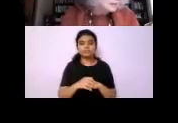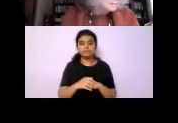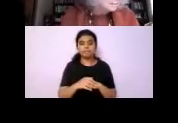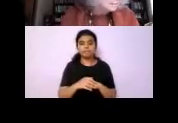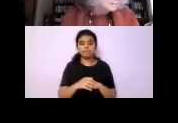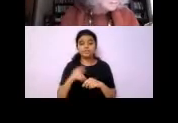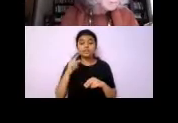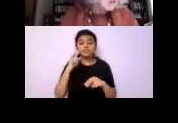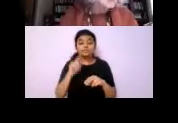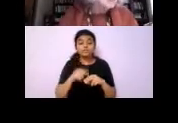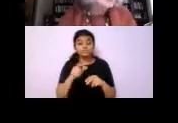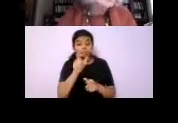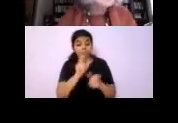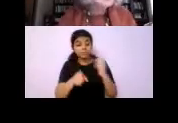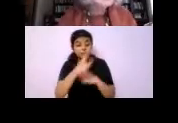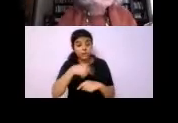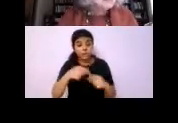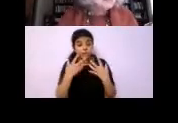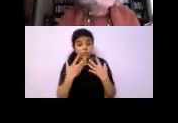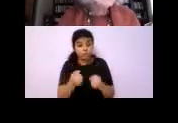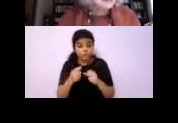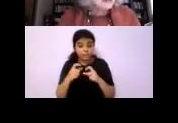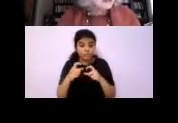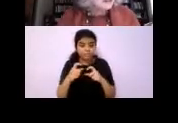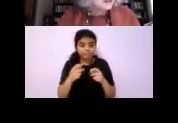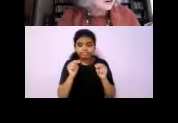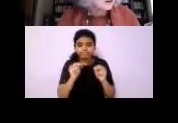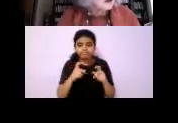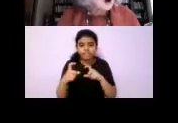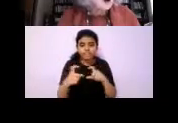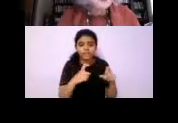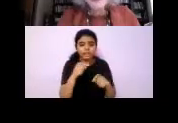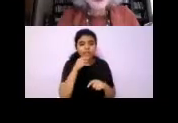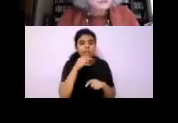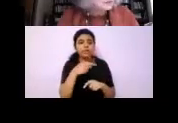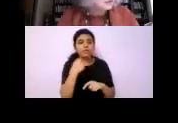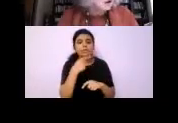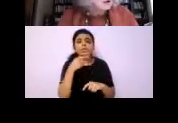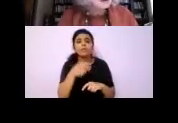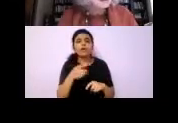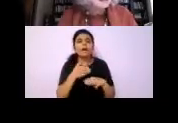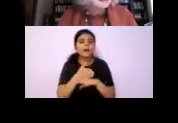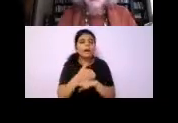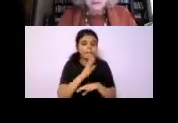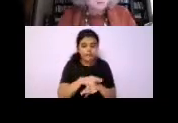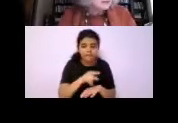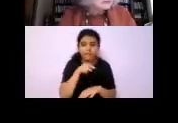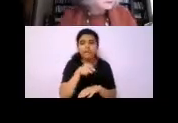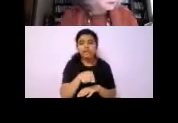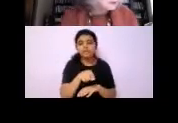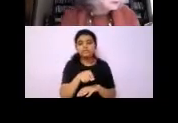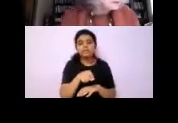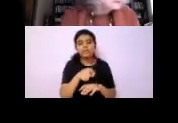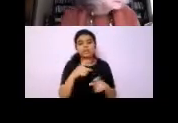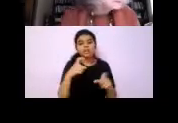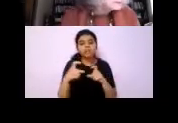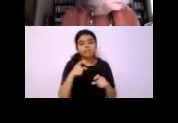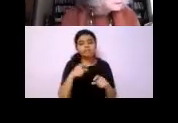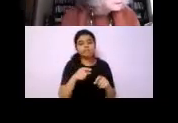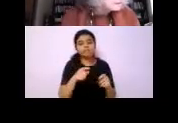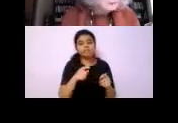provided. Those most clearly in need of care are those who are inevitably dependent.